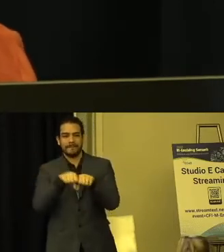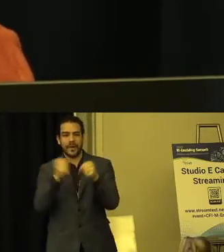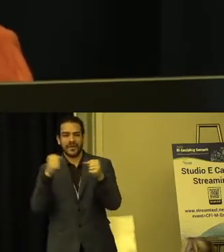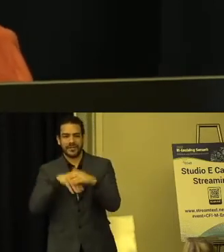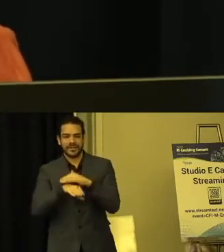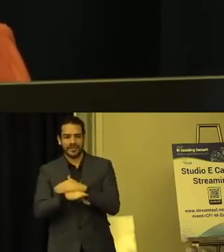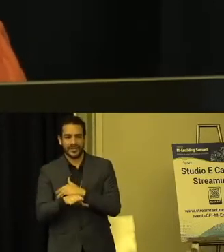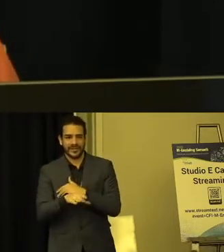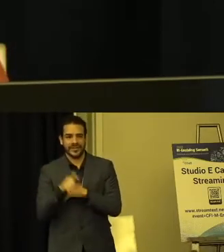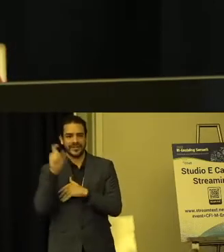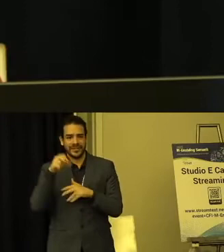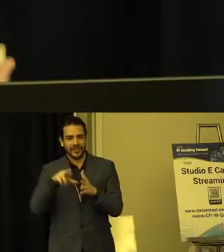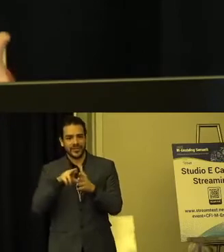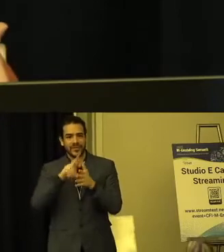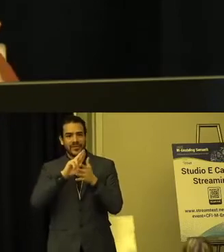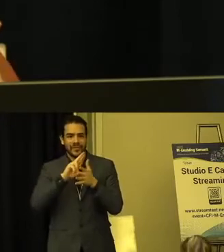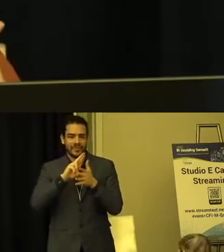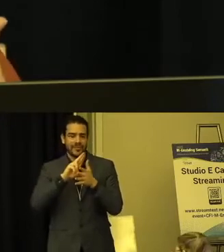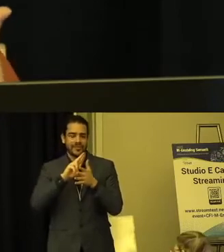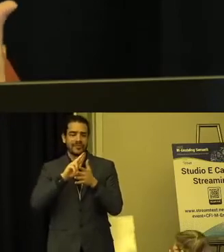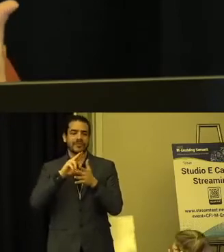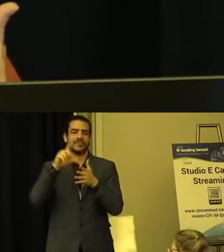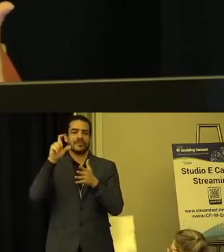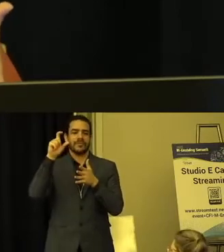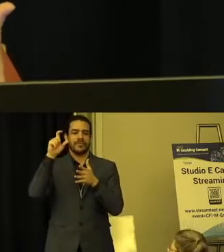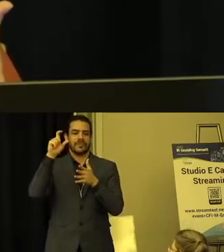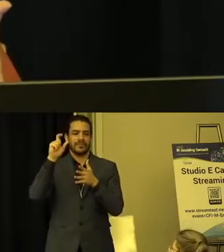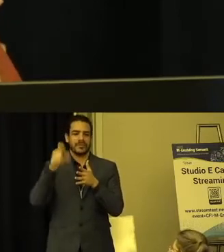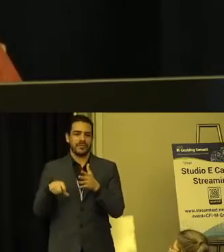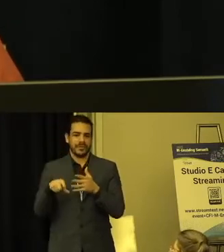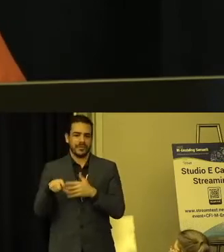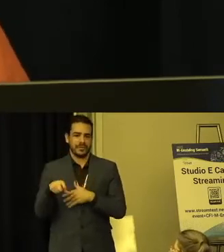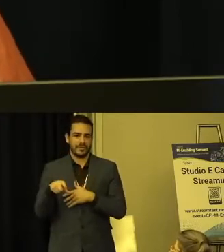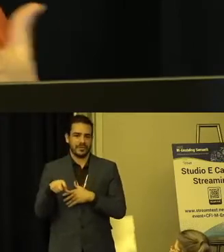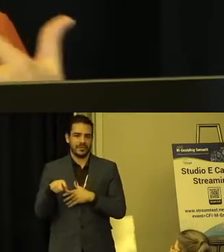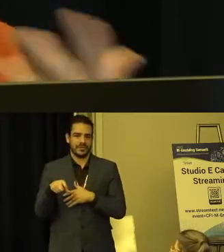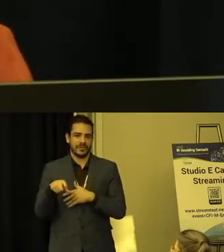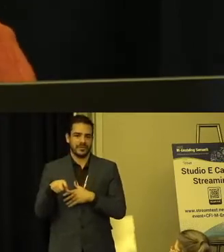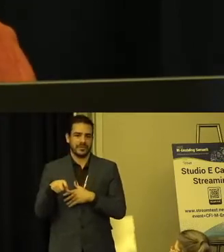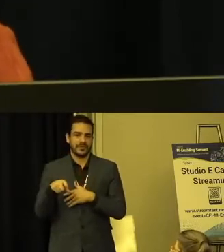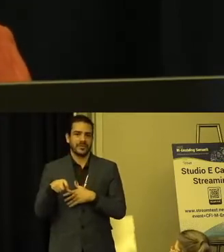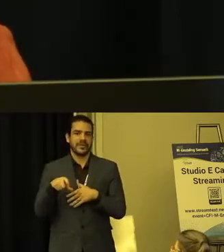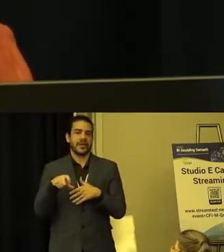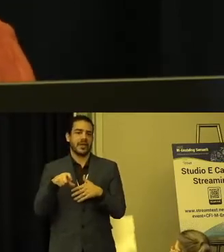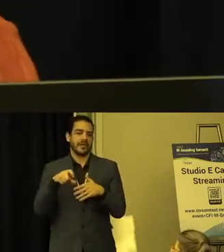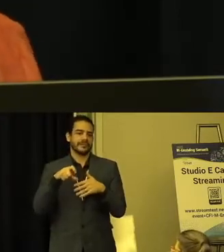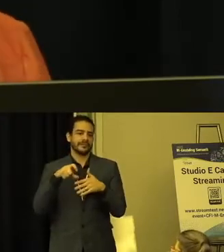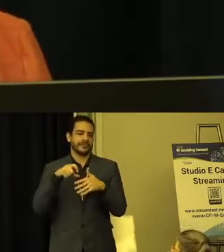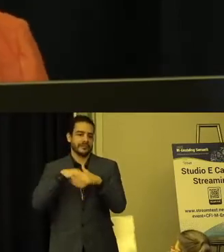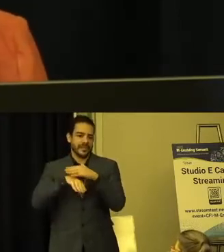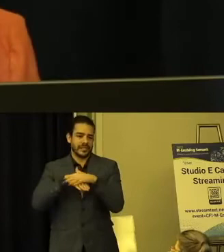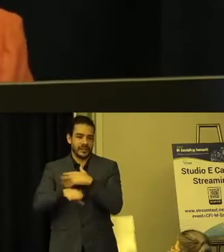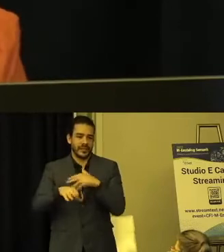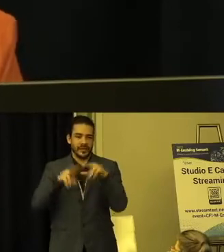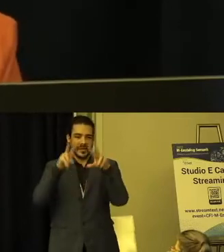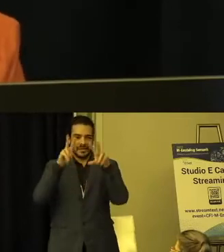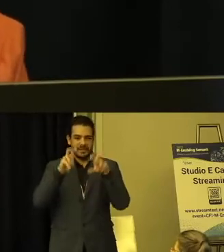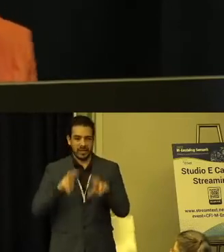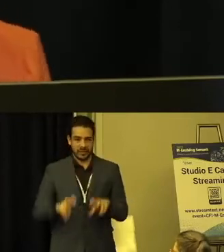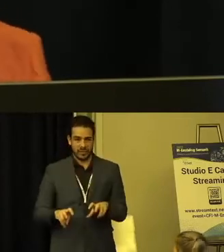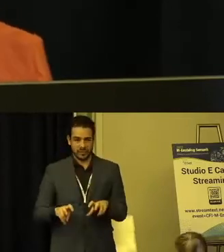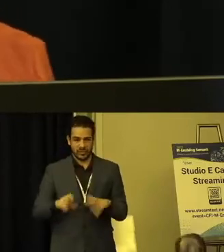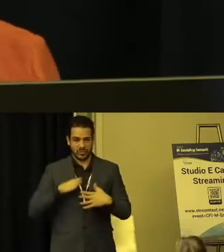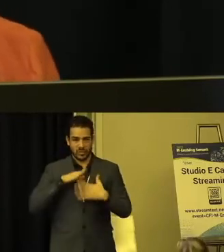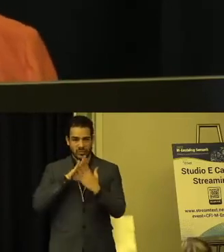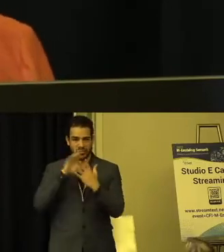needed the review effort. We needed accessibility evaluation approaches. We needed tools